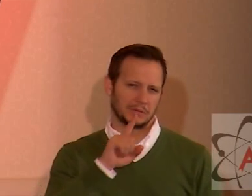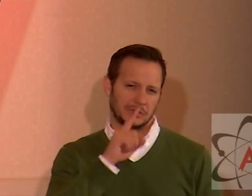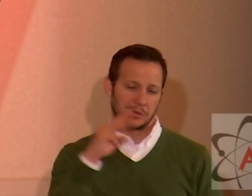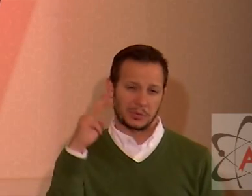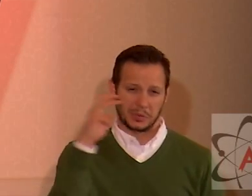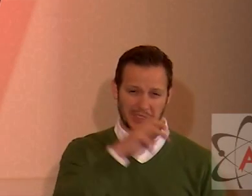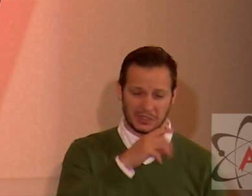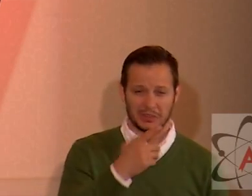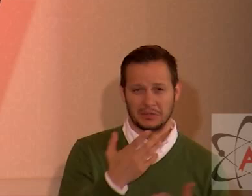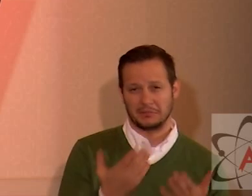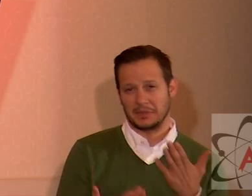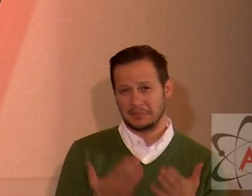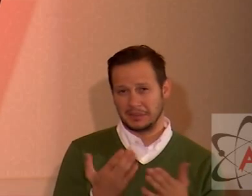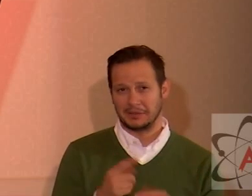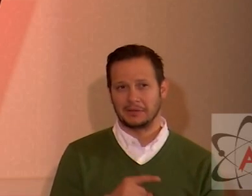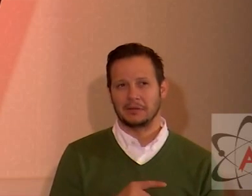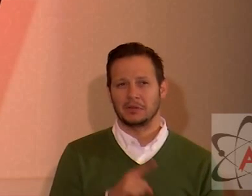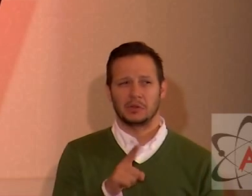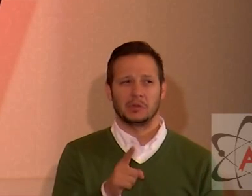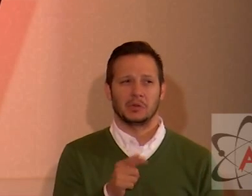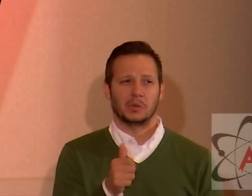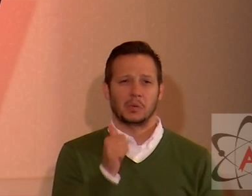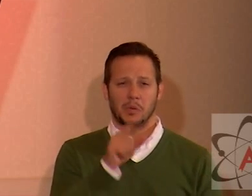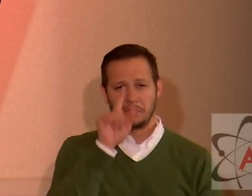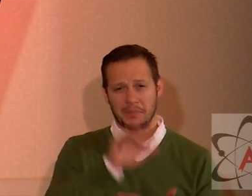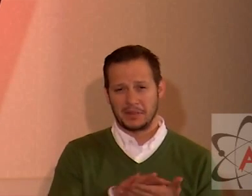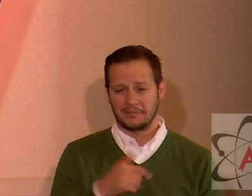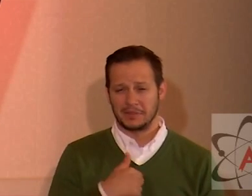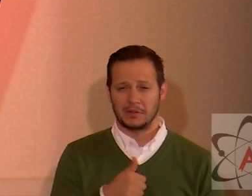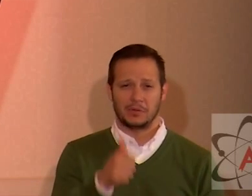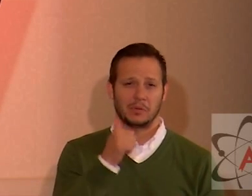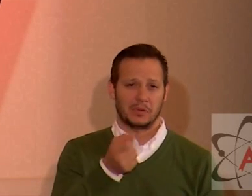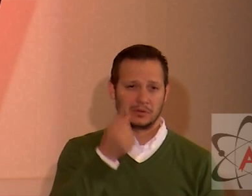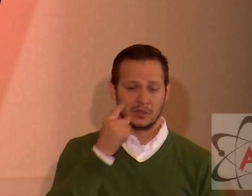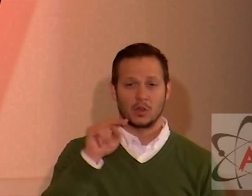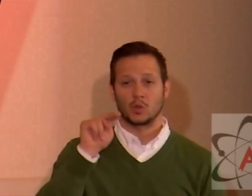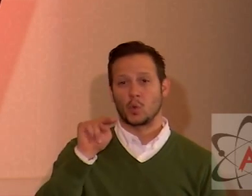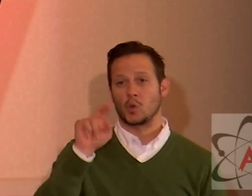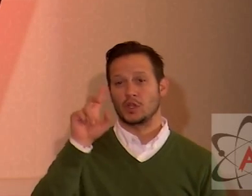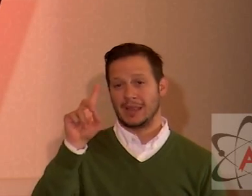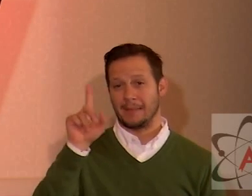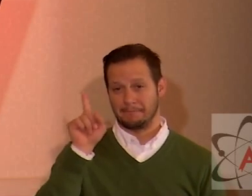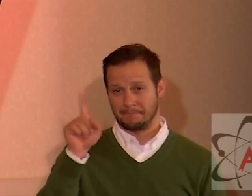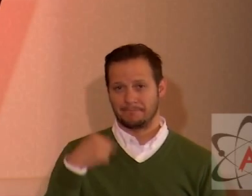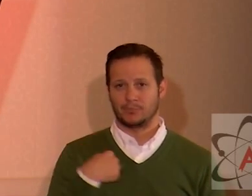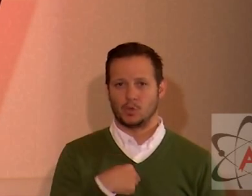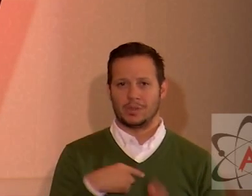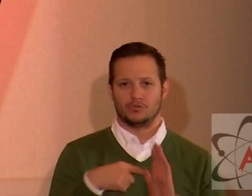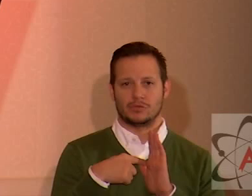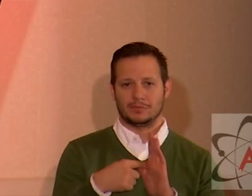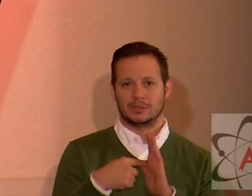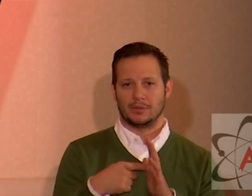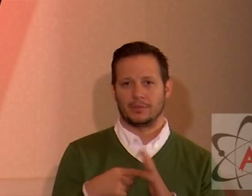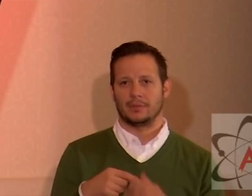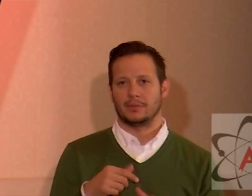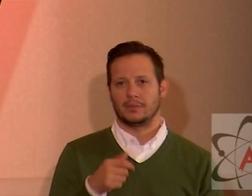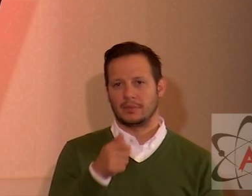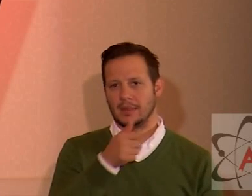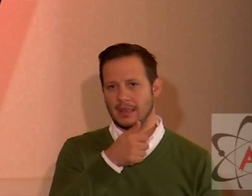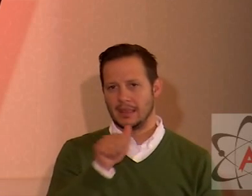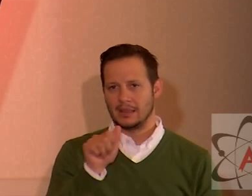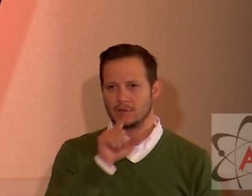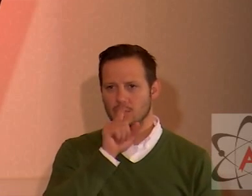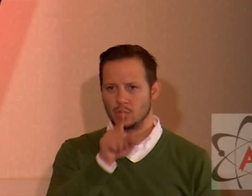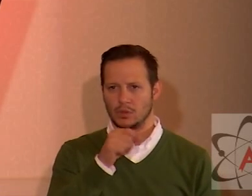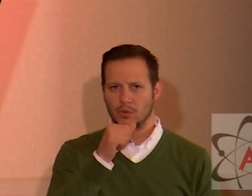of you won't even believe, you won't get this. Notre Dame, we represent three women. We're the only group that represents any real women